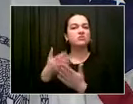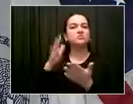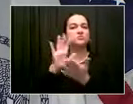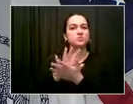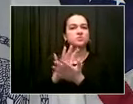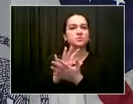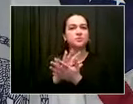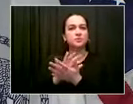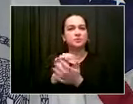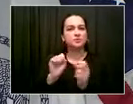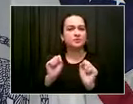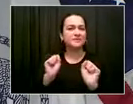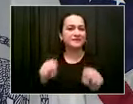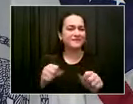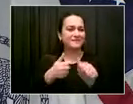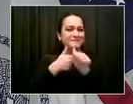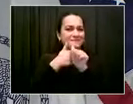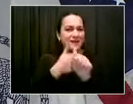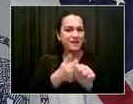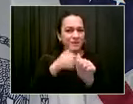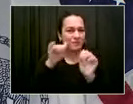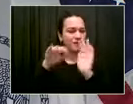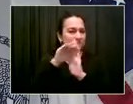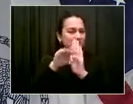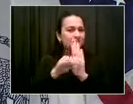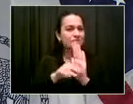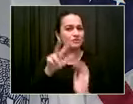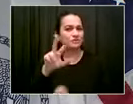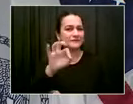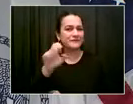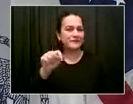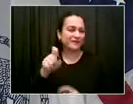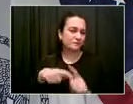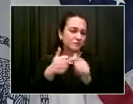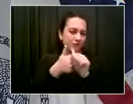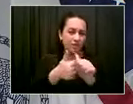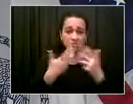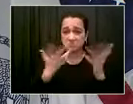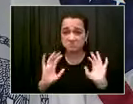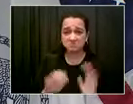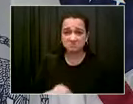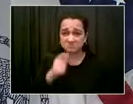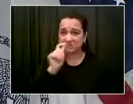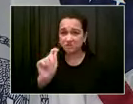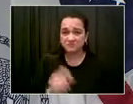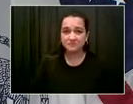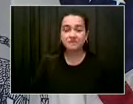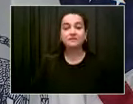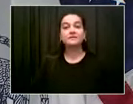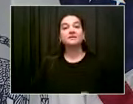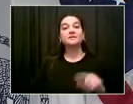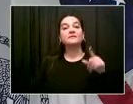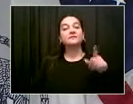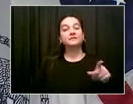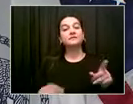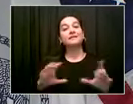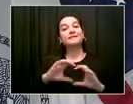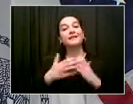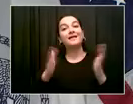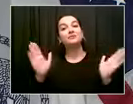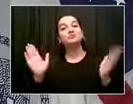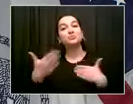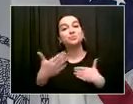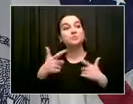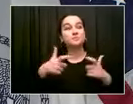we have a lot of classrooms that could handle it as they are. In other cases, we'd have to use alternative space, and we would make